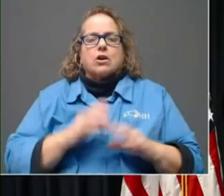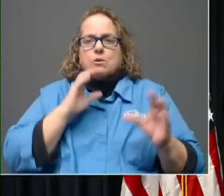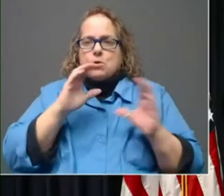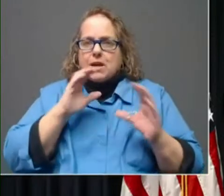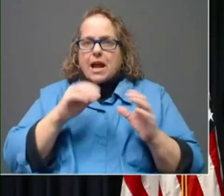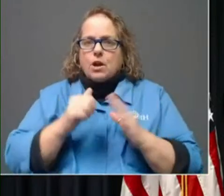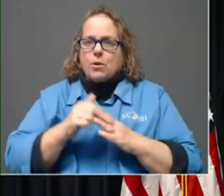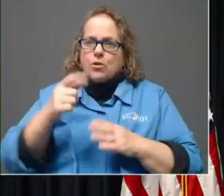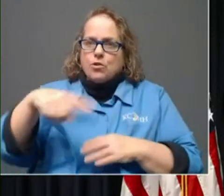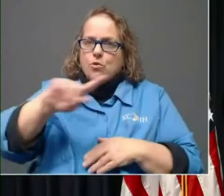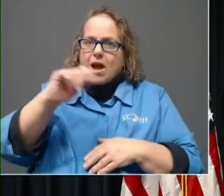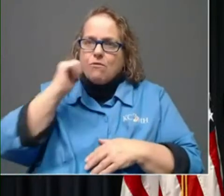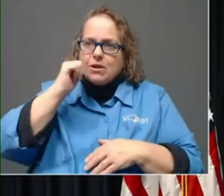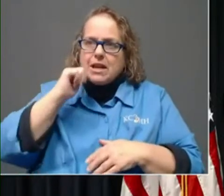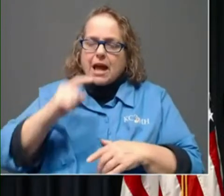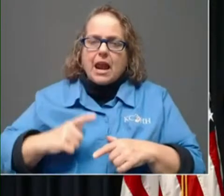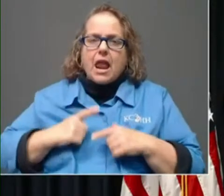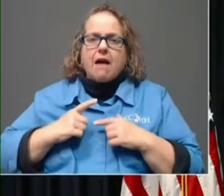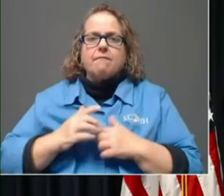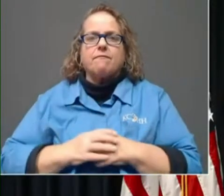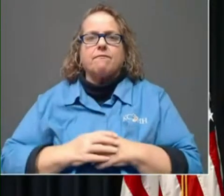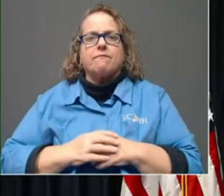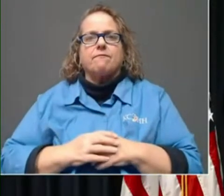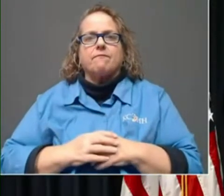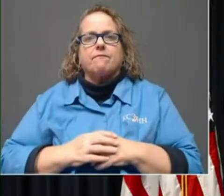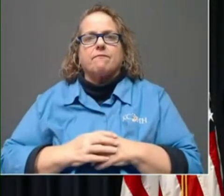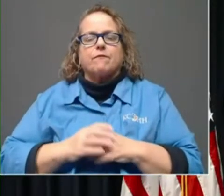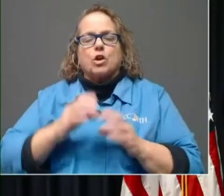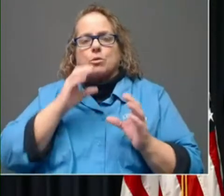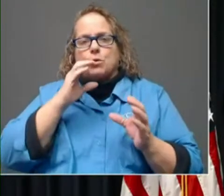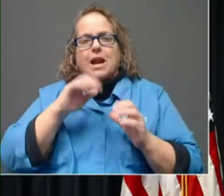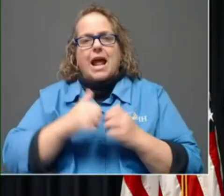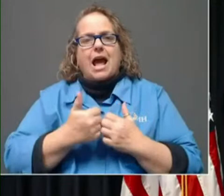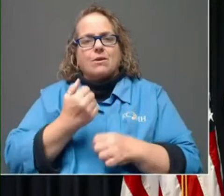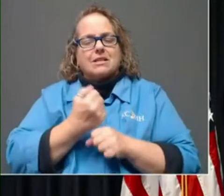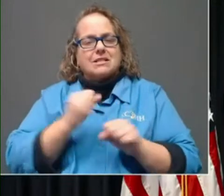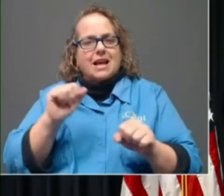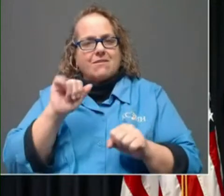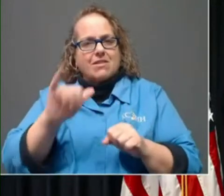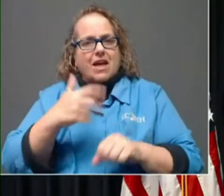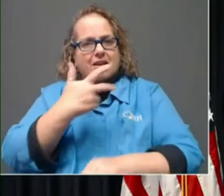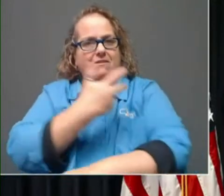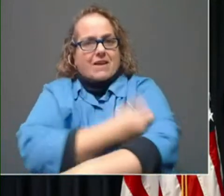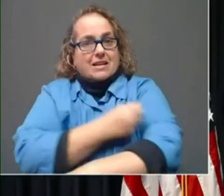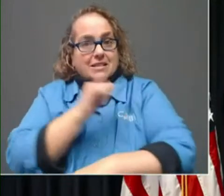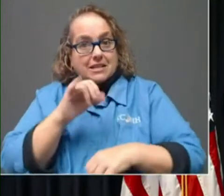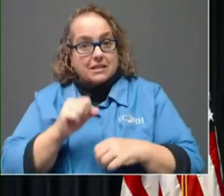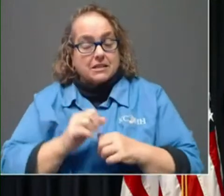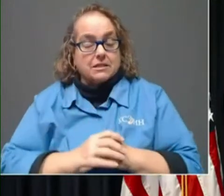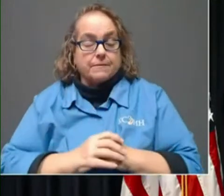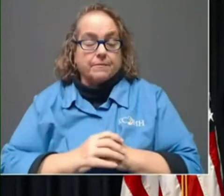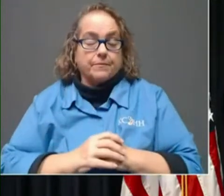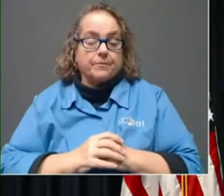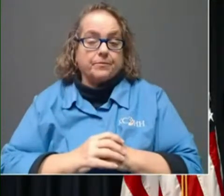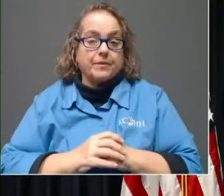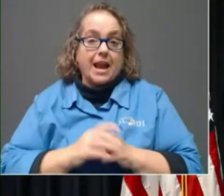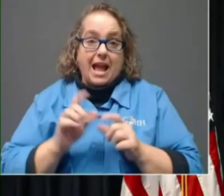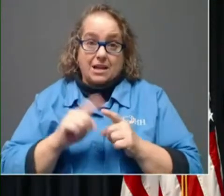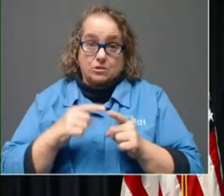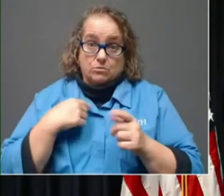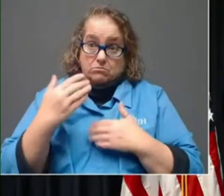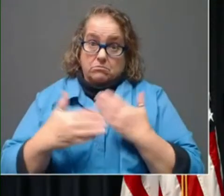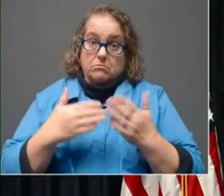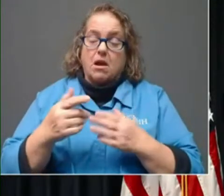can communicate how safe the vaccine is. Now, as we're going, there'll also be a point where everybody will know somebody that has